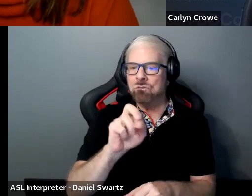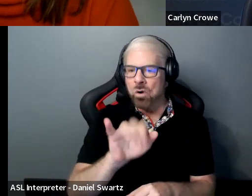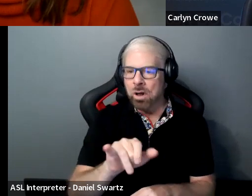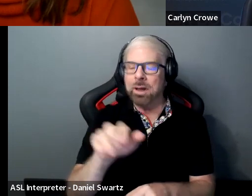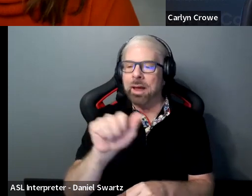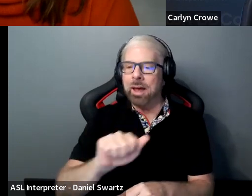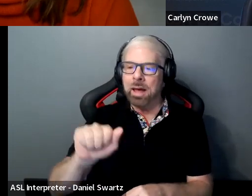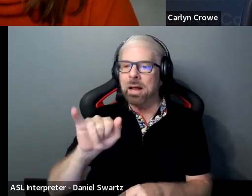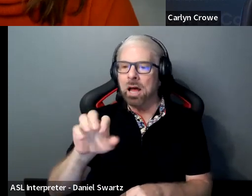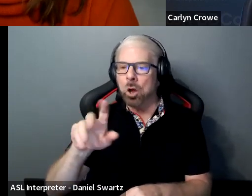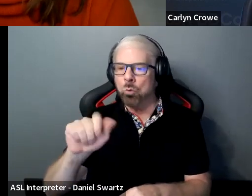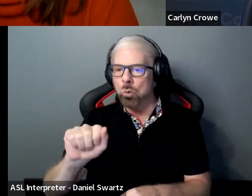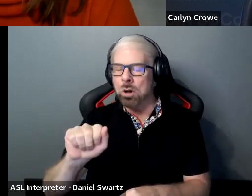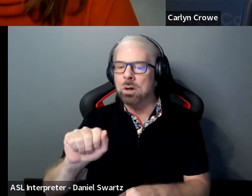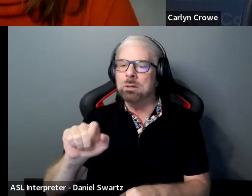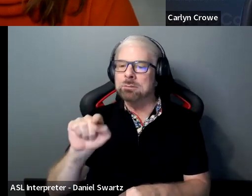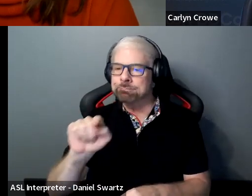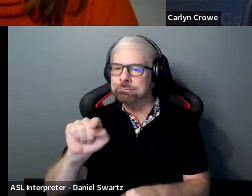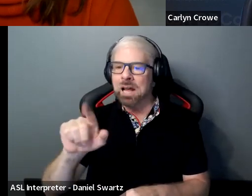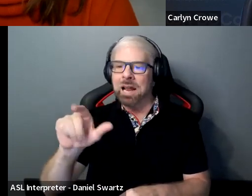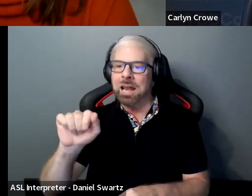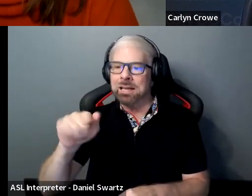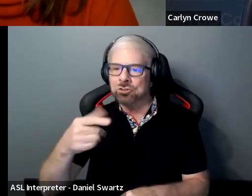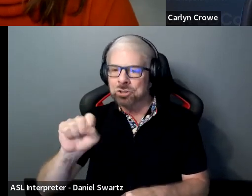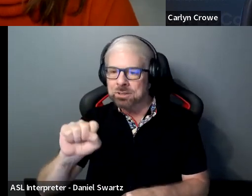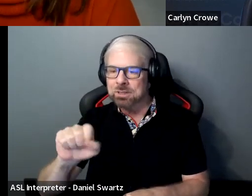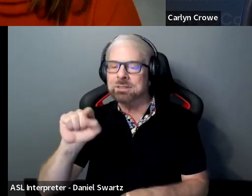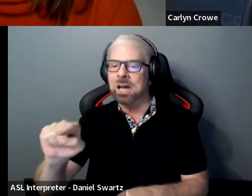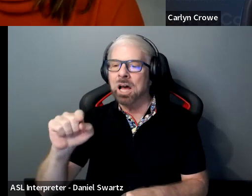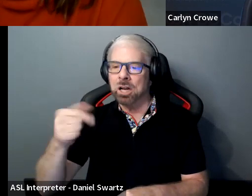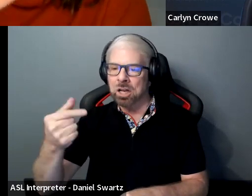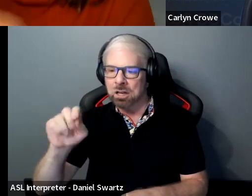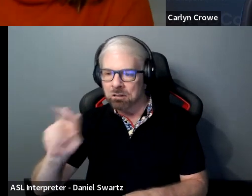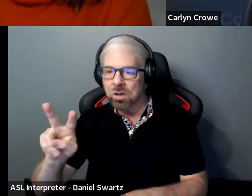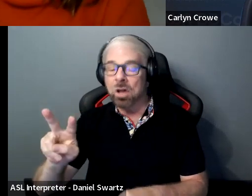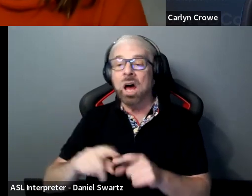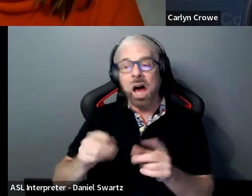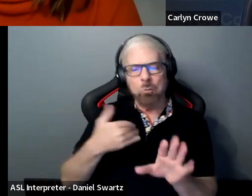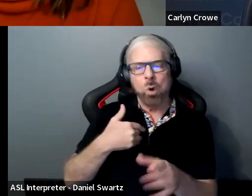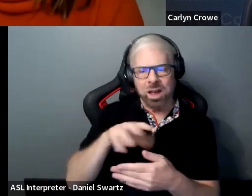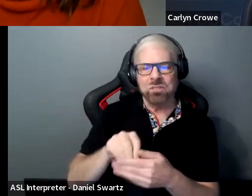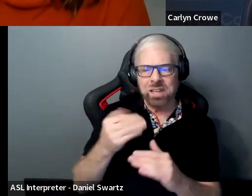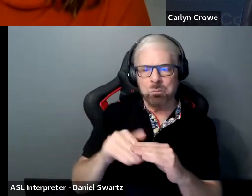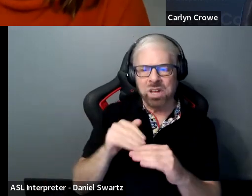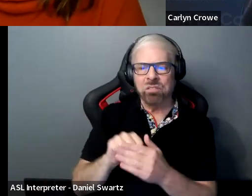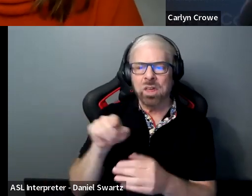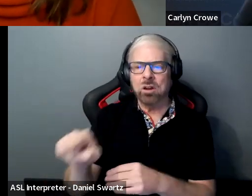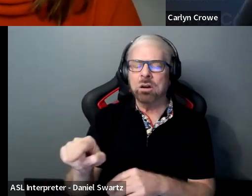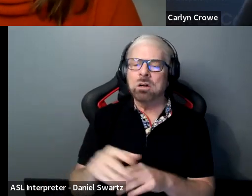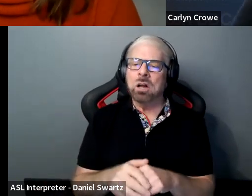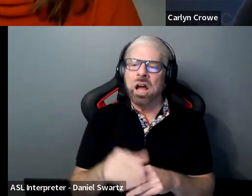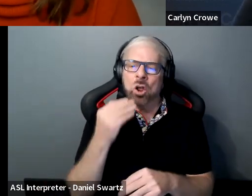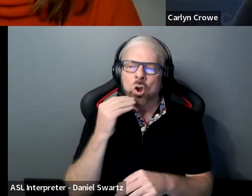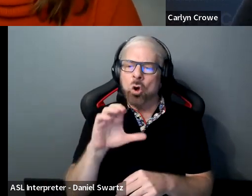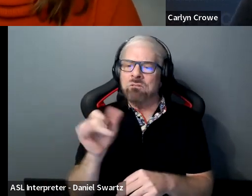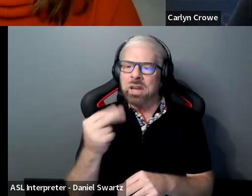joel.fry@legis.iowa.gov. But I will have those in there. You can also, I don't know, Carlin, if you can type into the